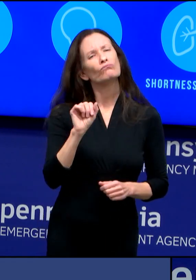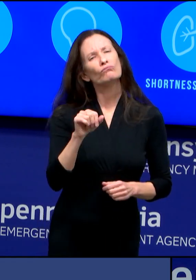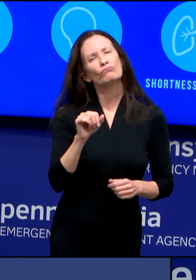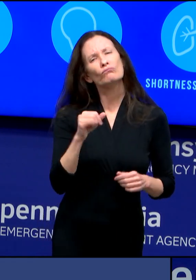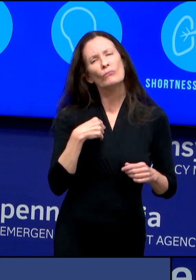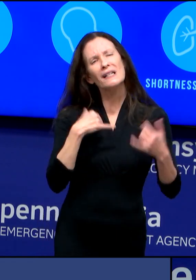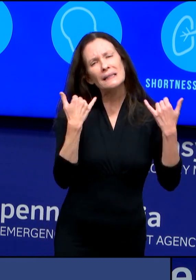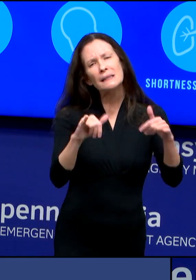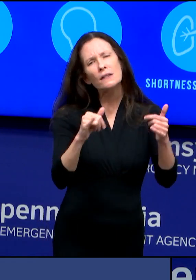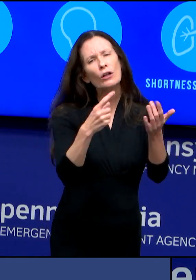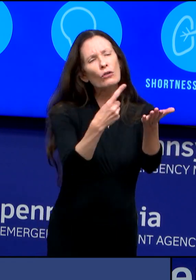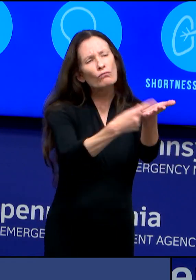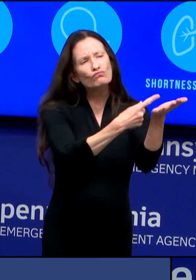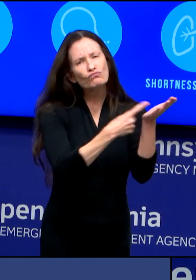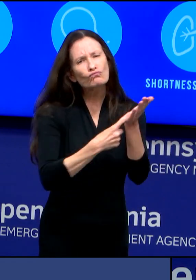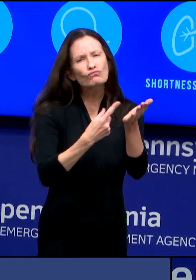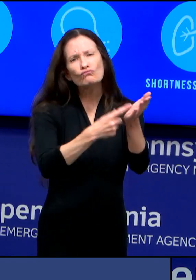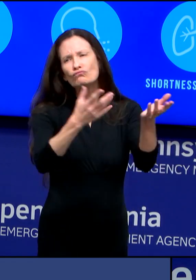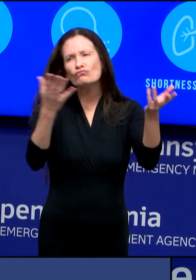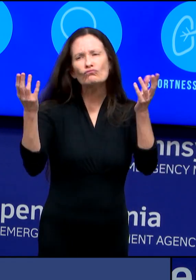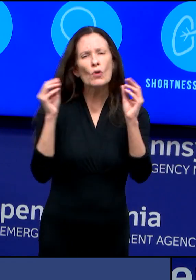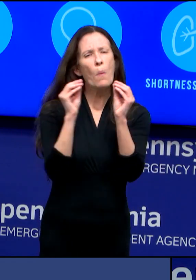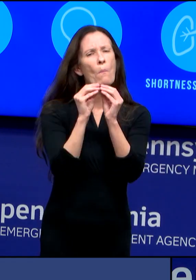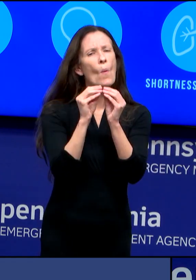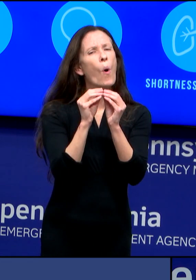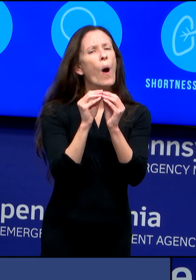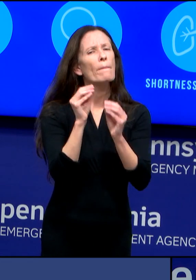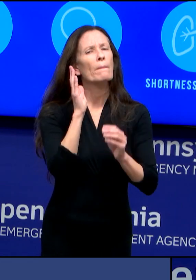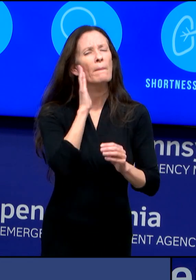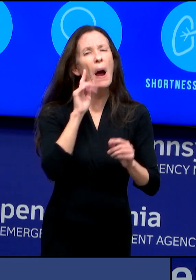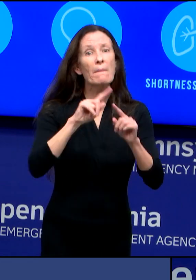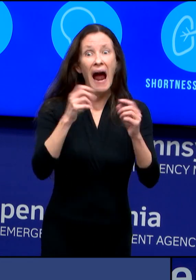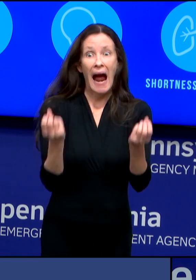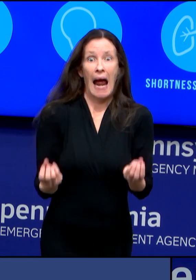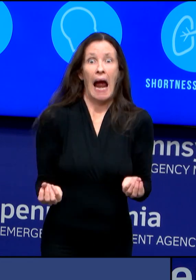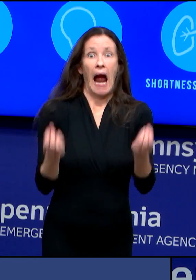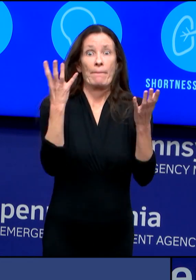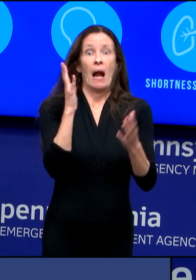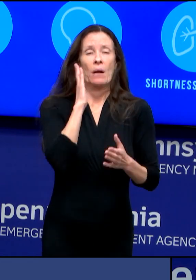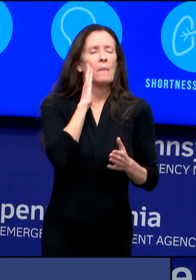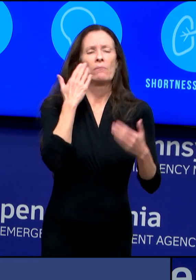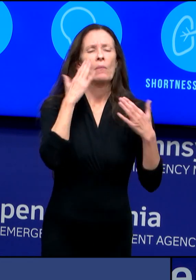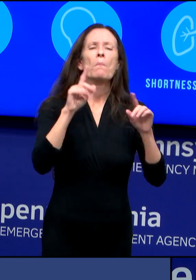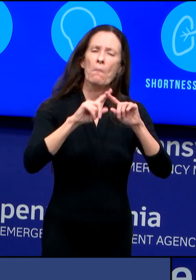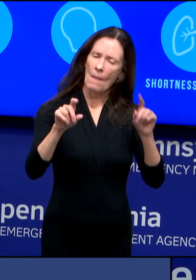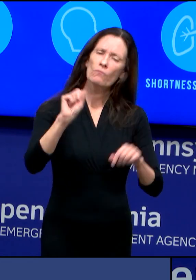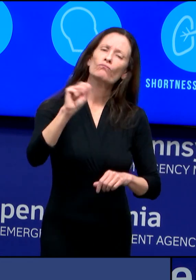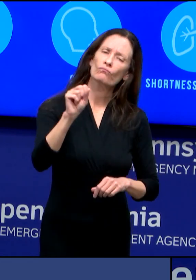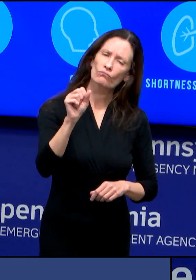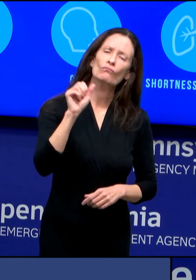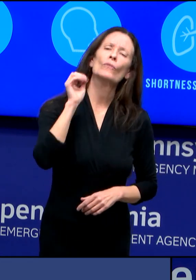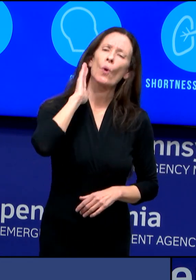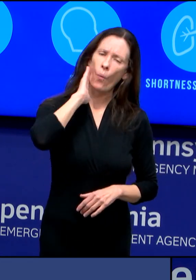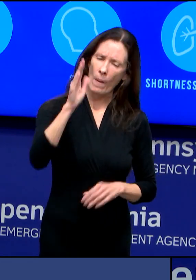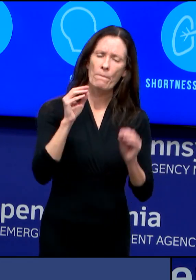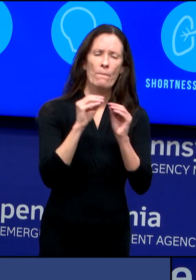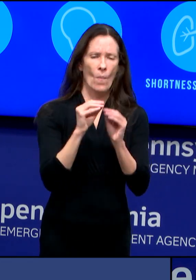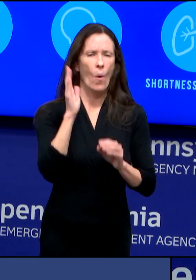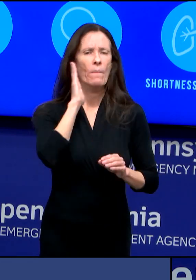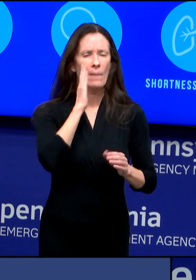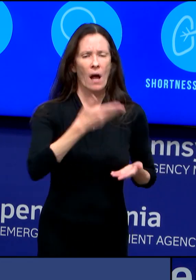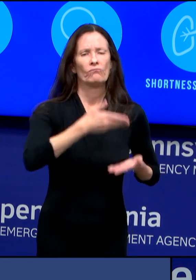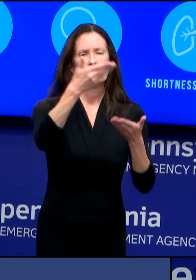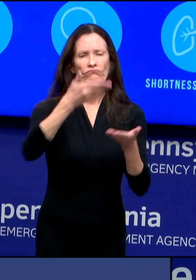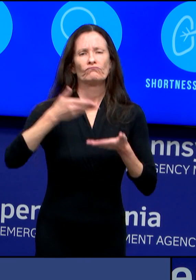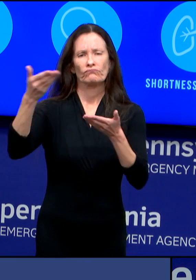health systems and the Hospital Association and the healthcare coalitions to increase bed capacity along the whole